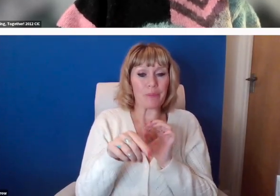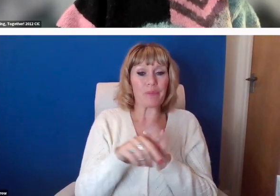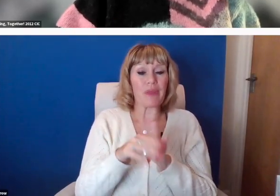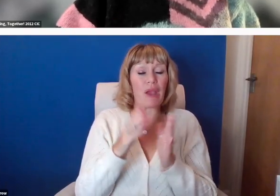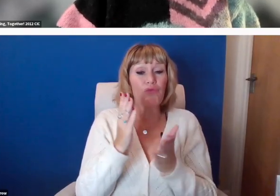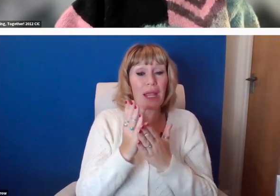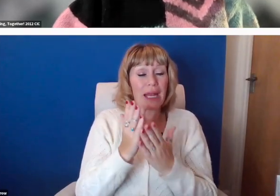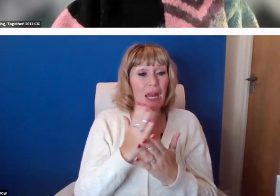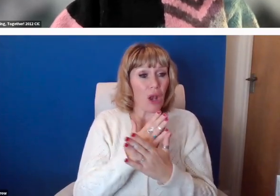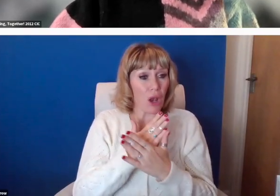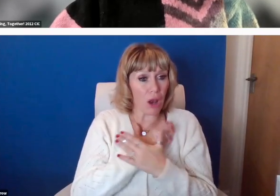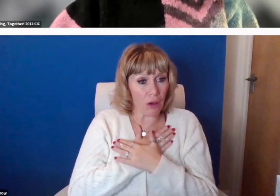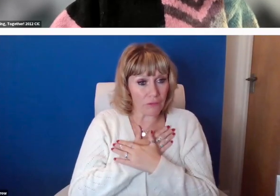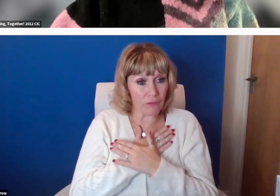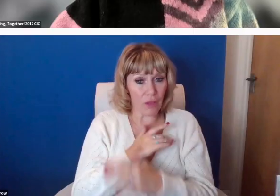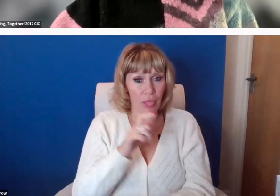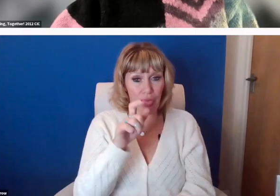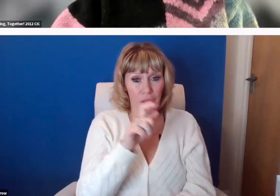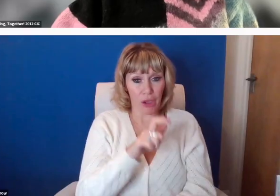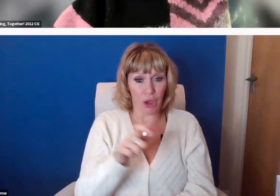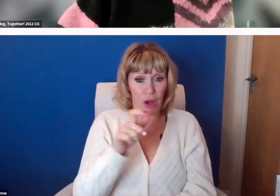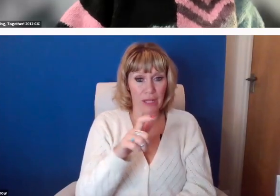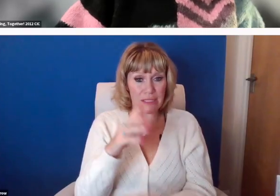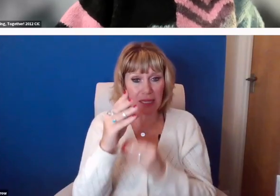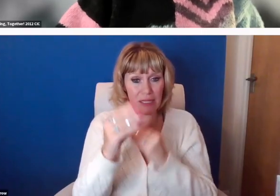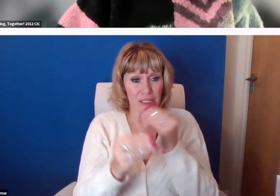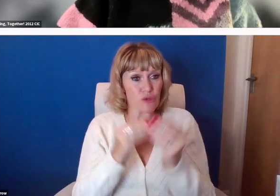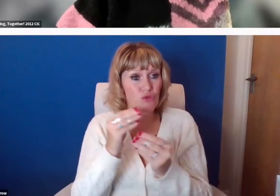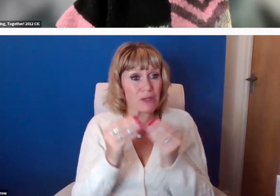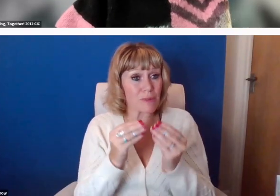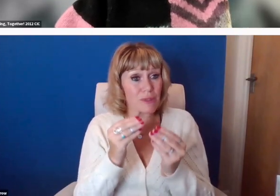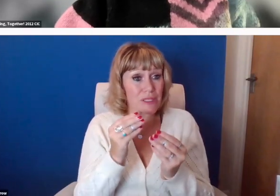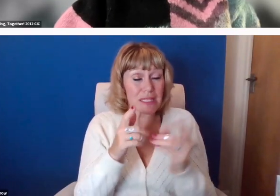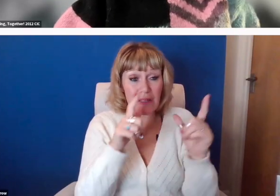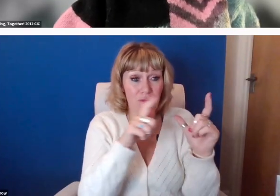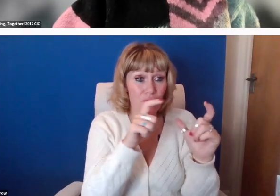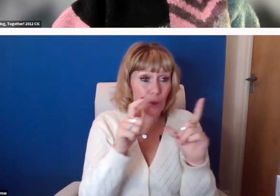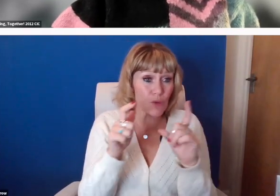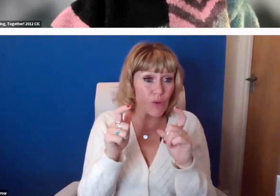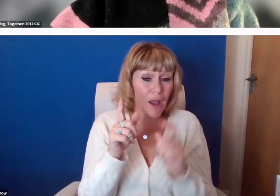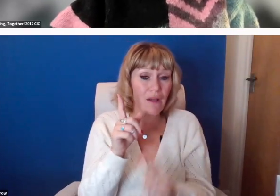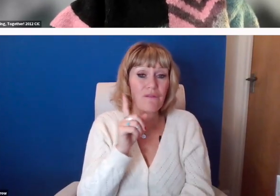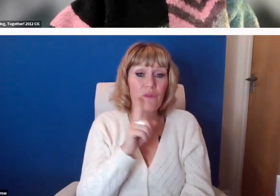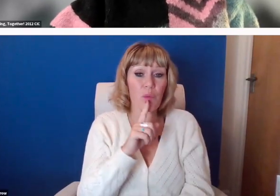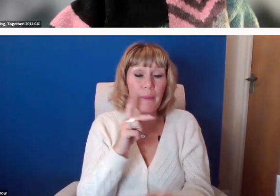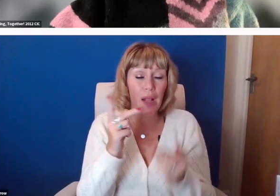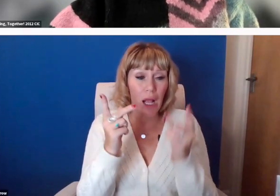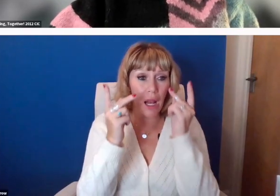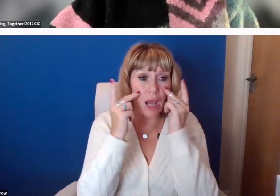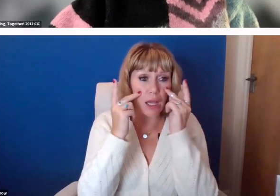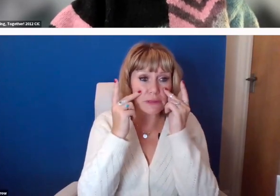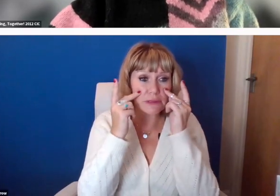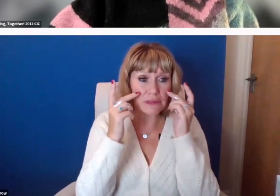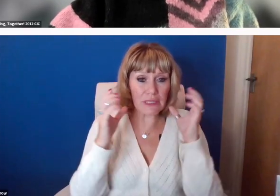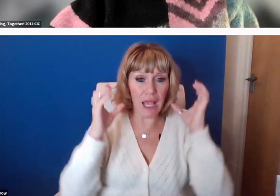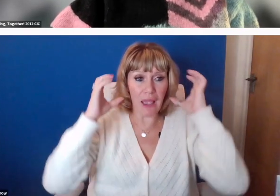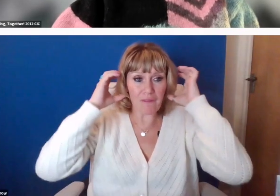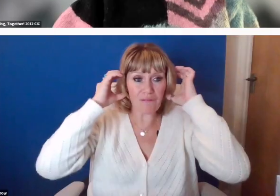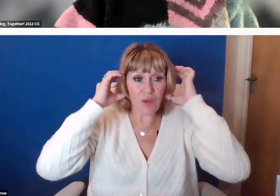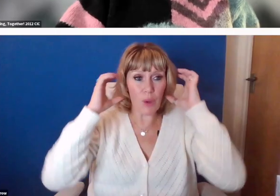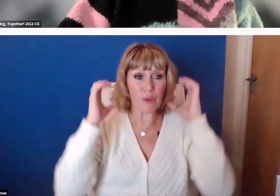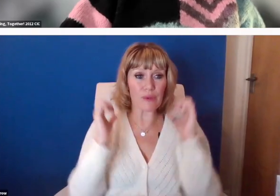really so, with the description, it's just a photograph of a young woman wearing glasses with headphones and a fleece